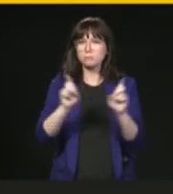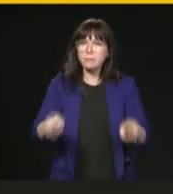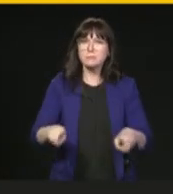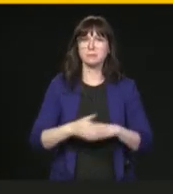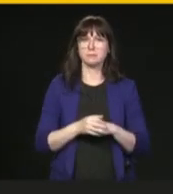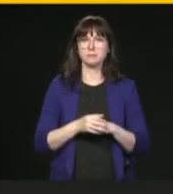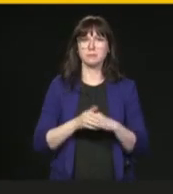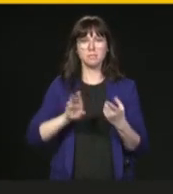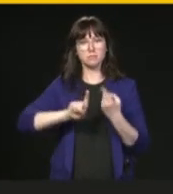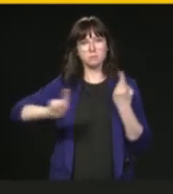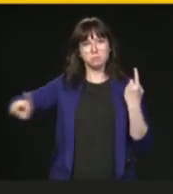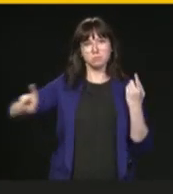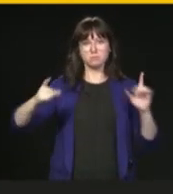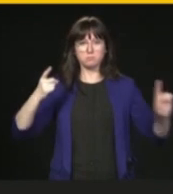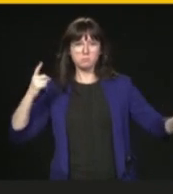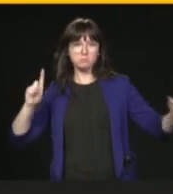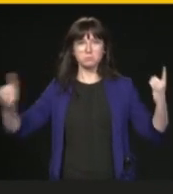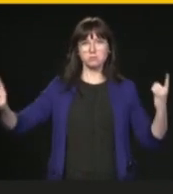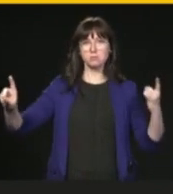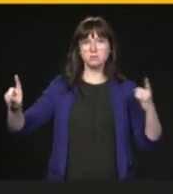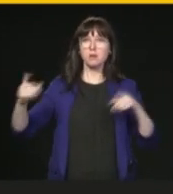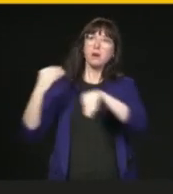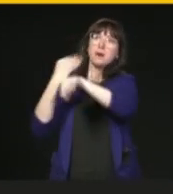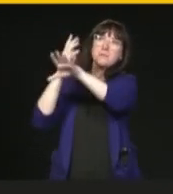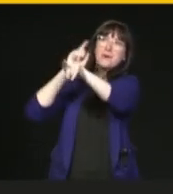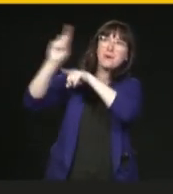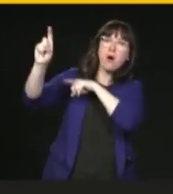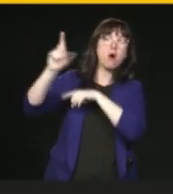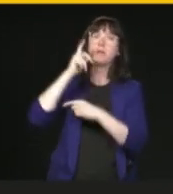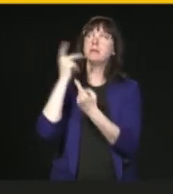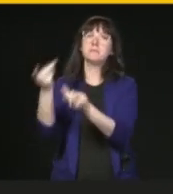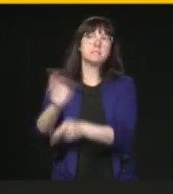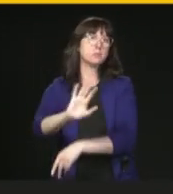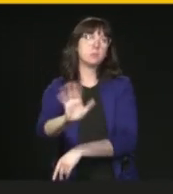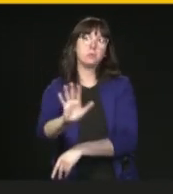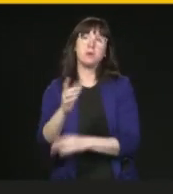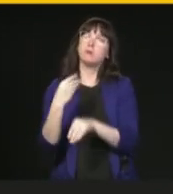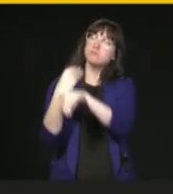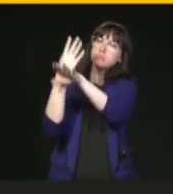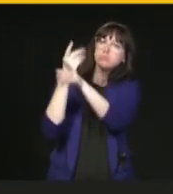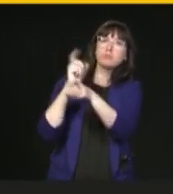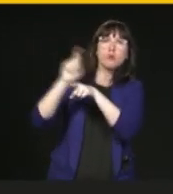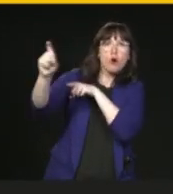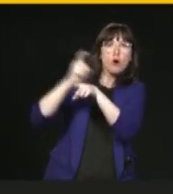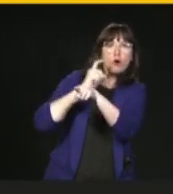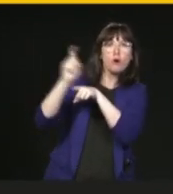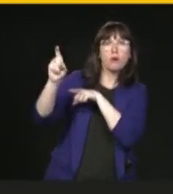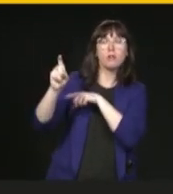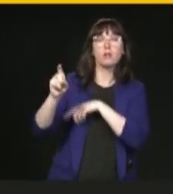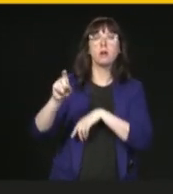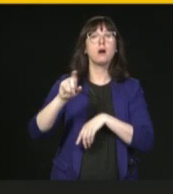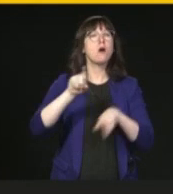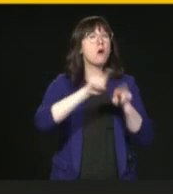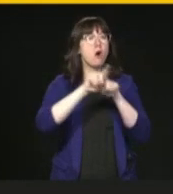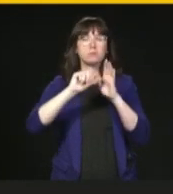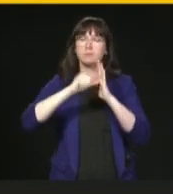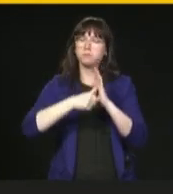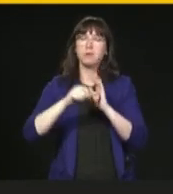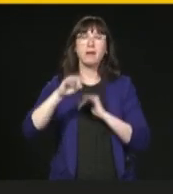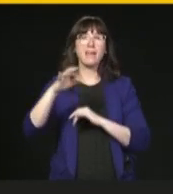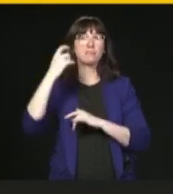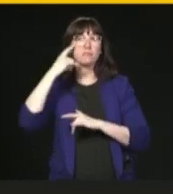proper distance from others, and call your friends rather than going to see them. And especially if you're coming back from abroad,